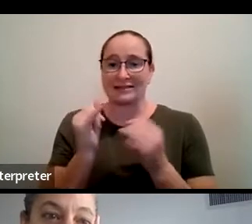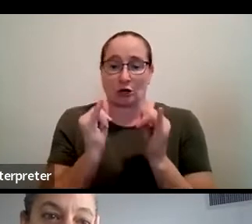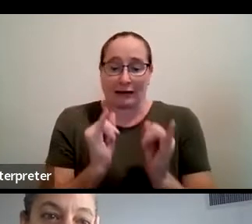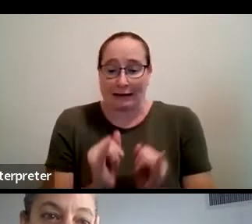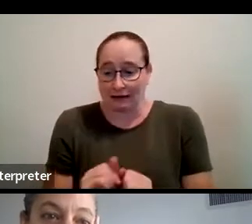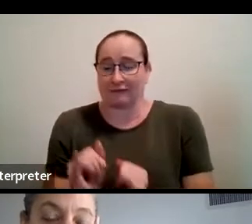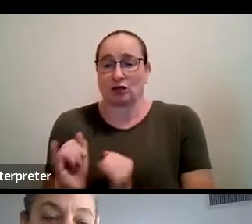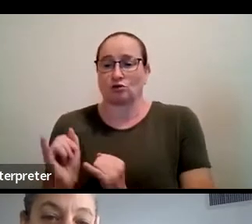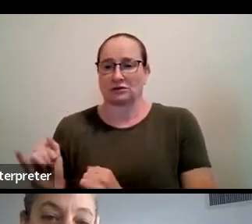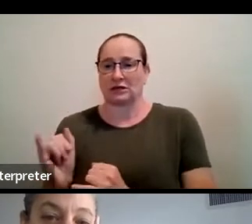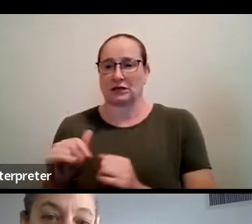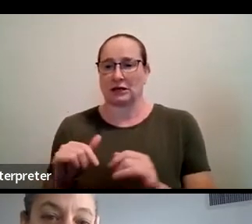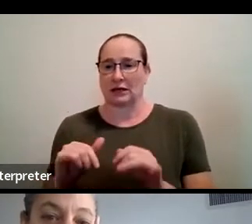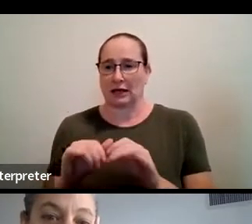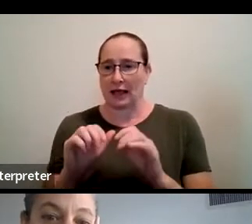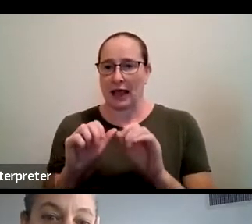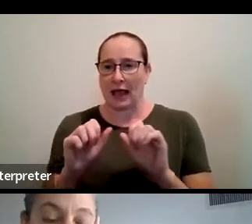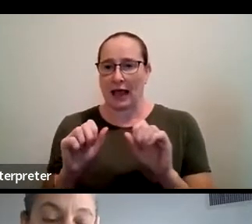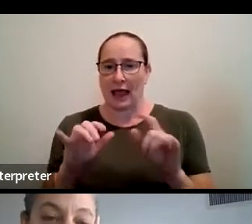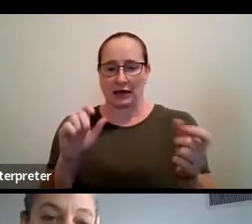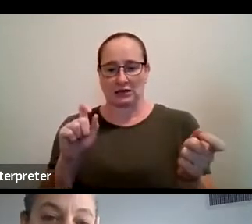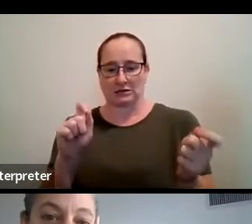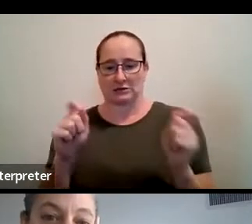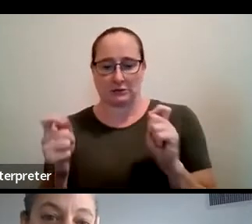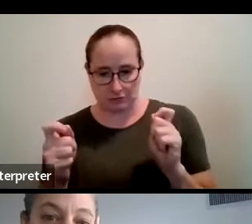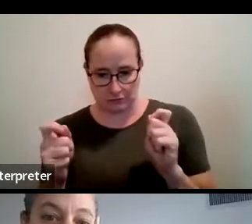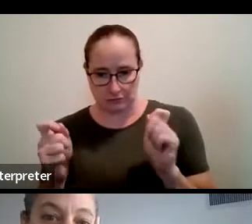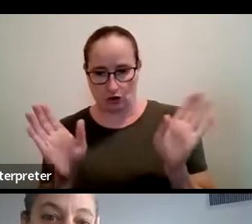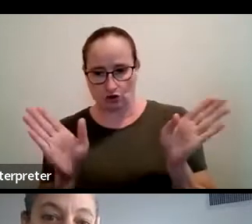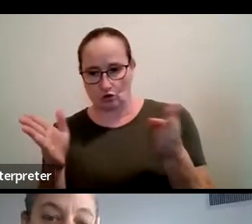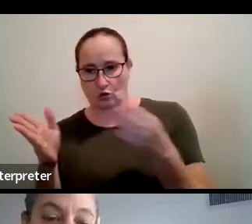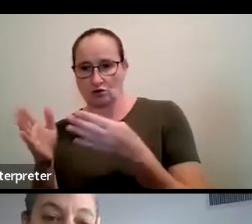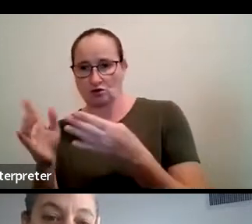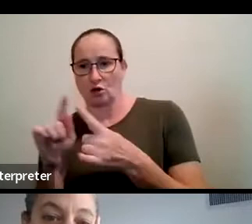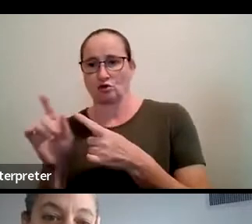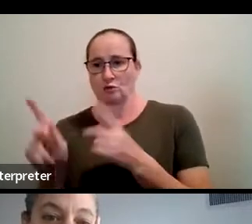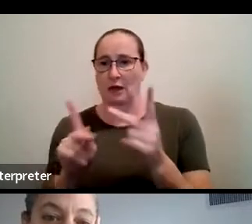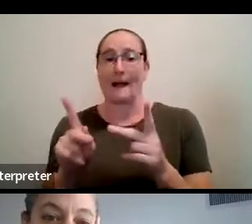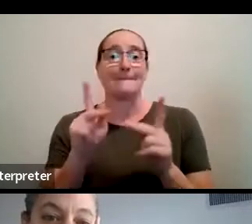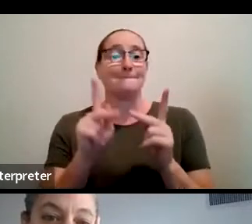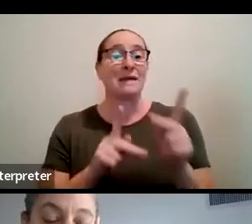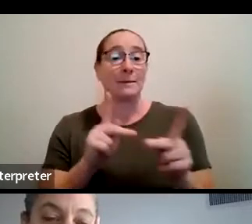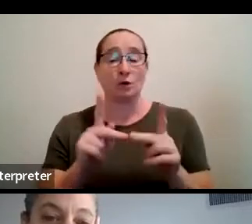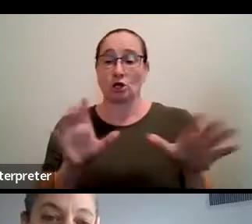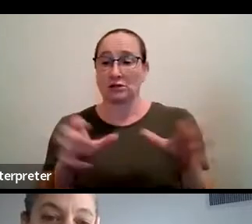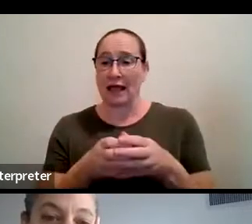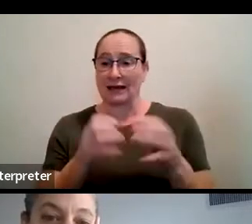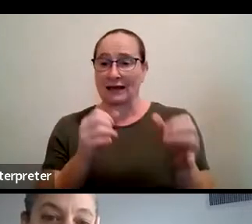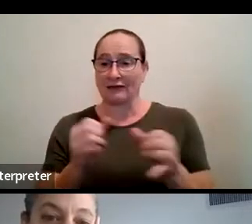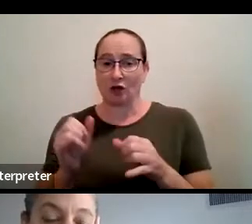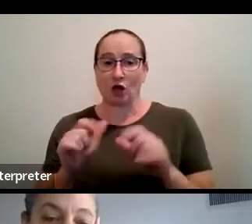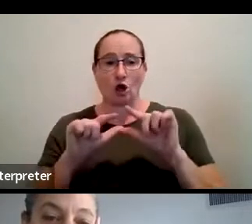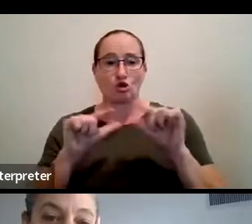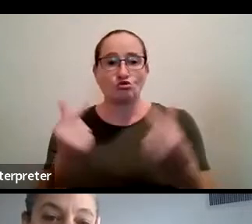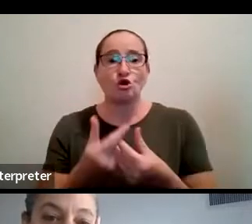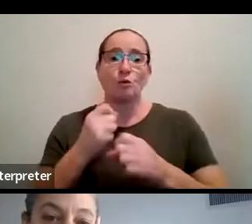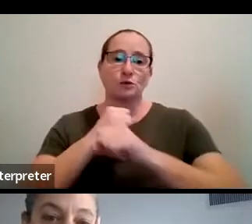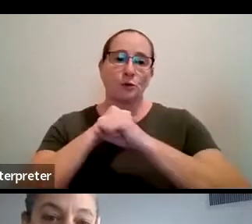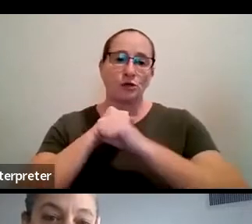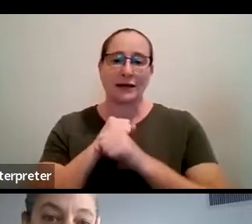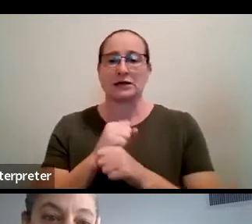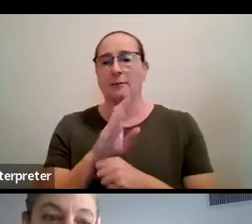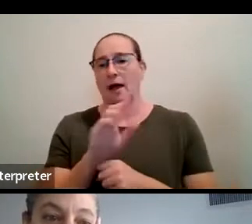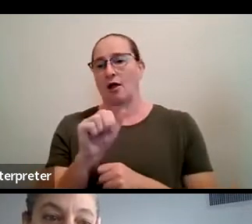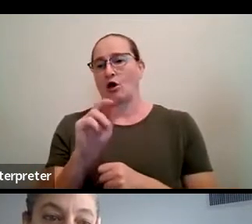individuals and the system skews towards those individuals. Peoples and individuals and groups protected by Article